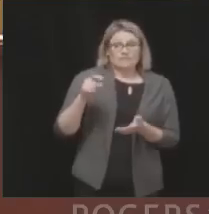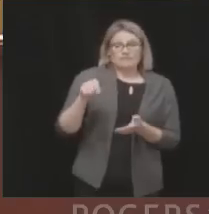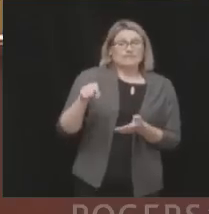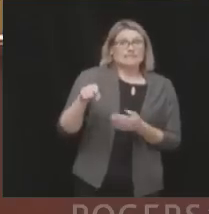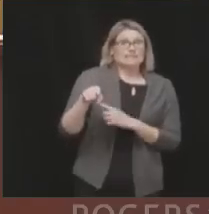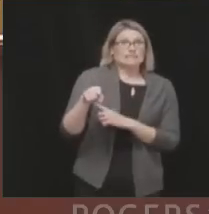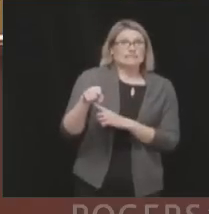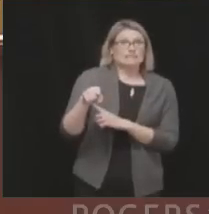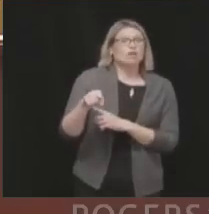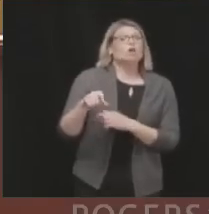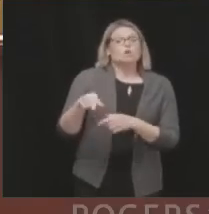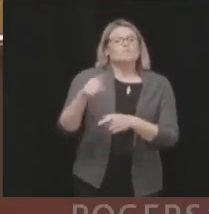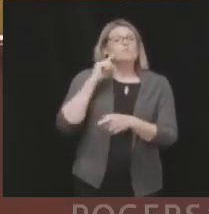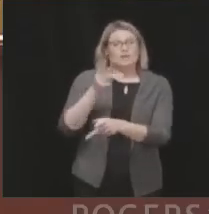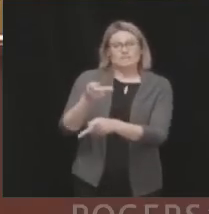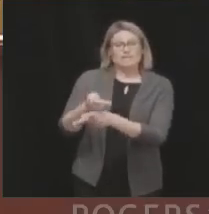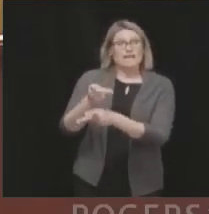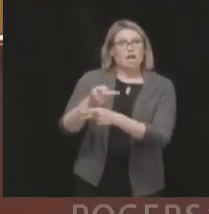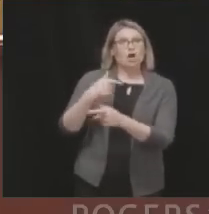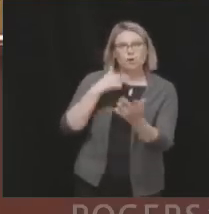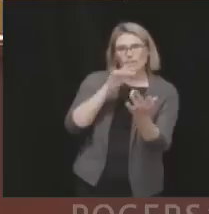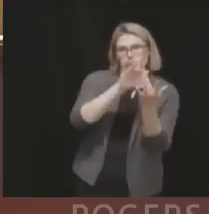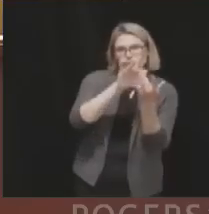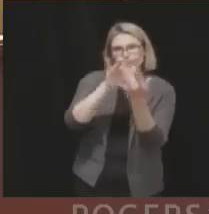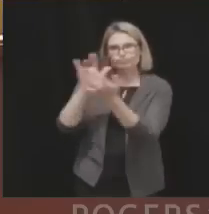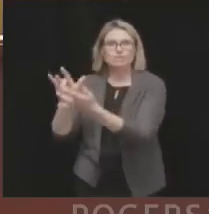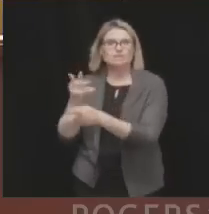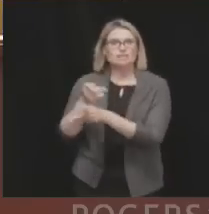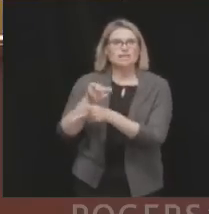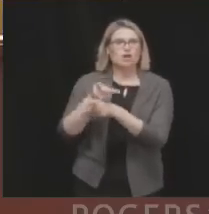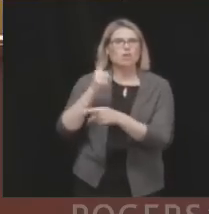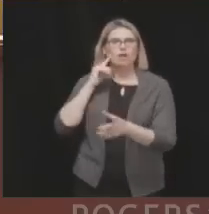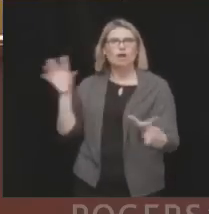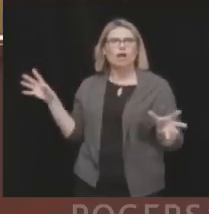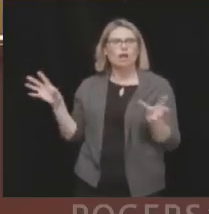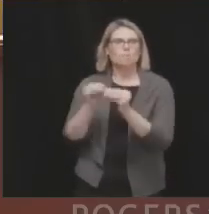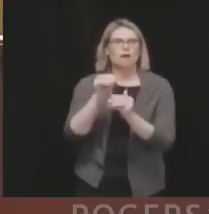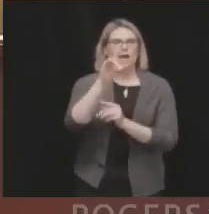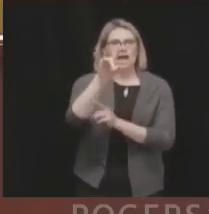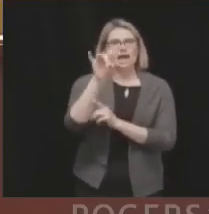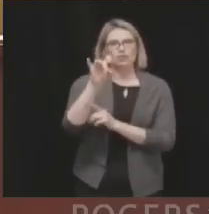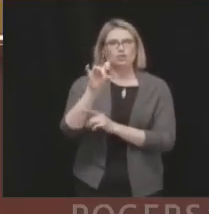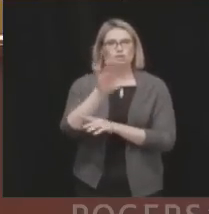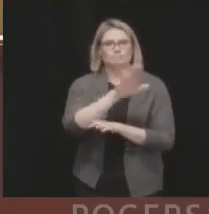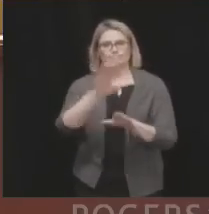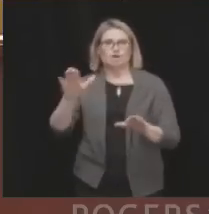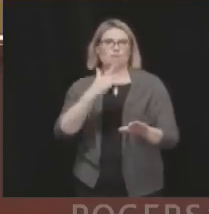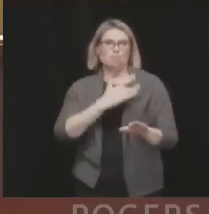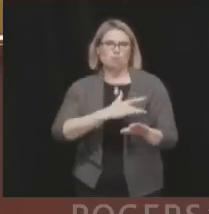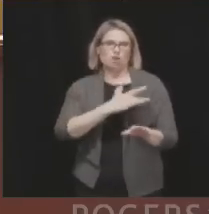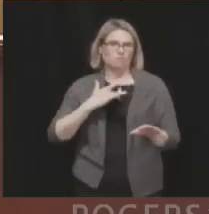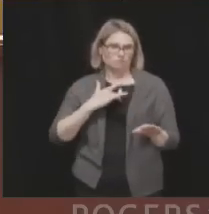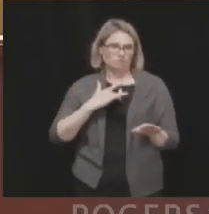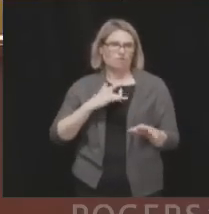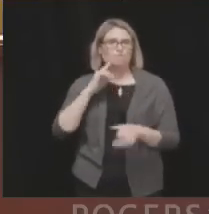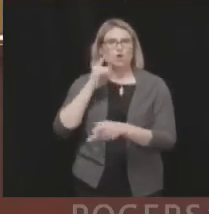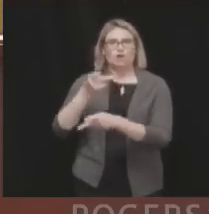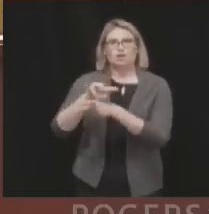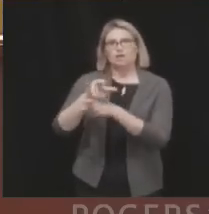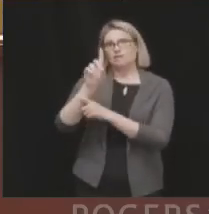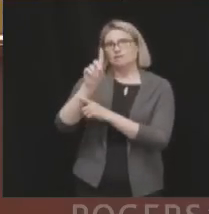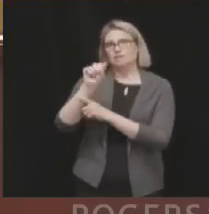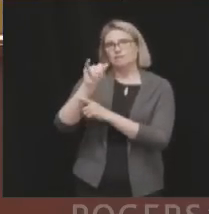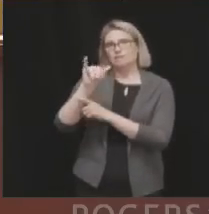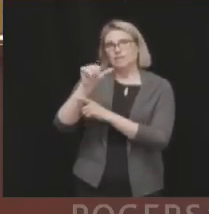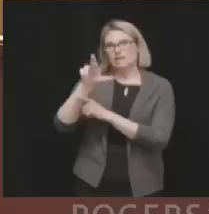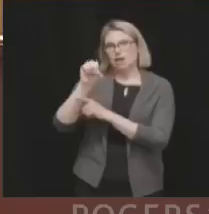business. And we recognize that the two have to be simultaneous in terms of having daycare spaces available, meeting the